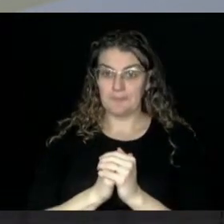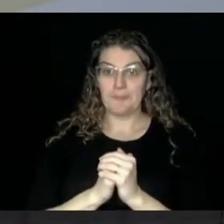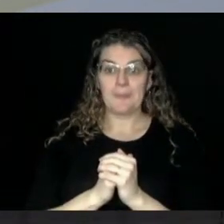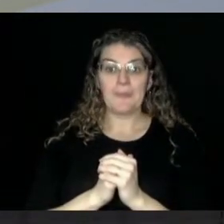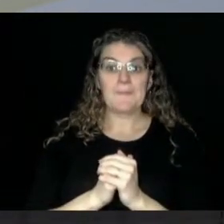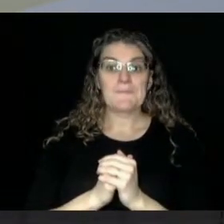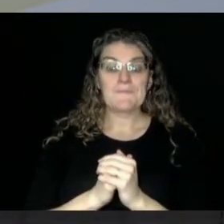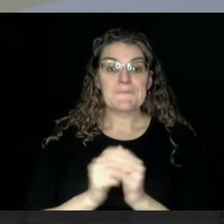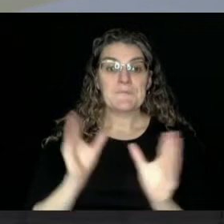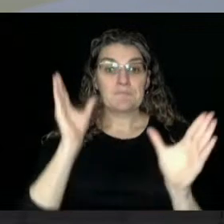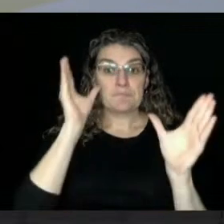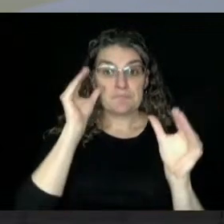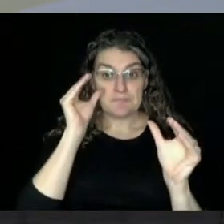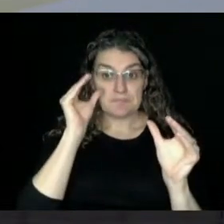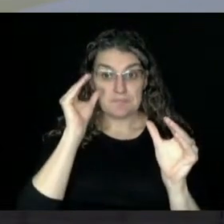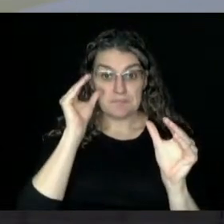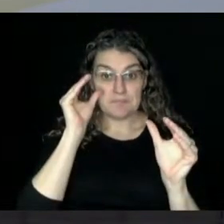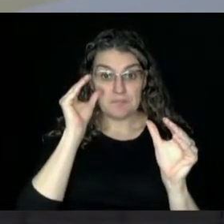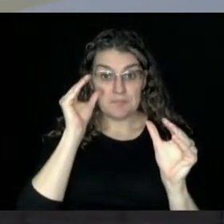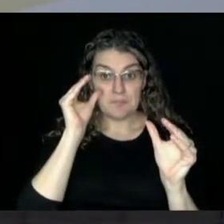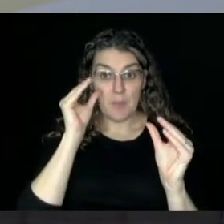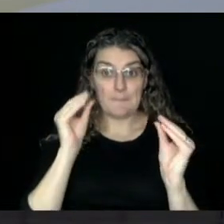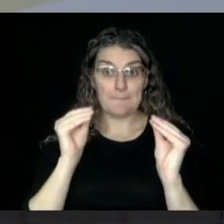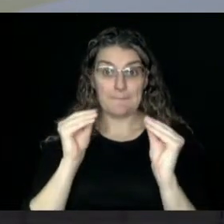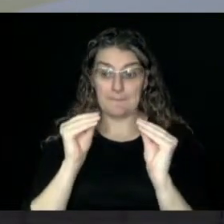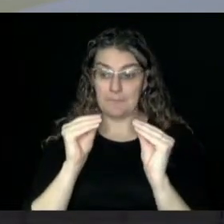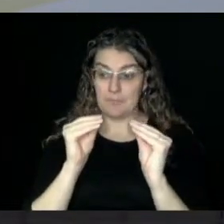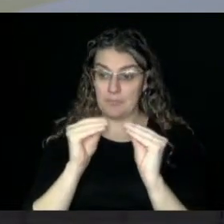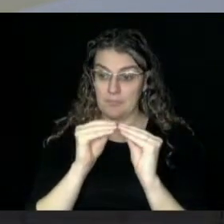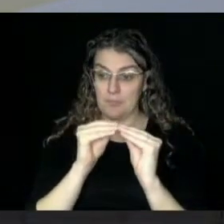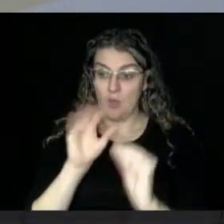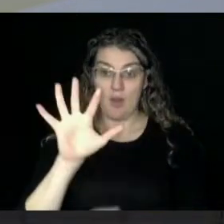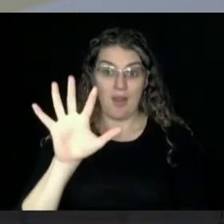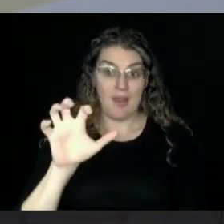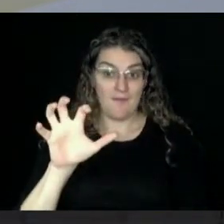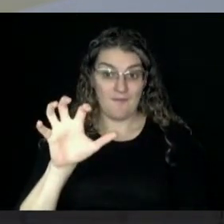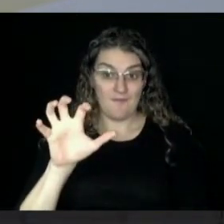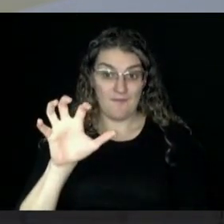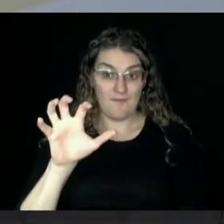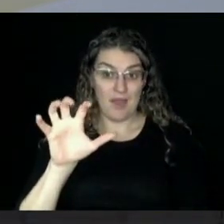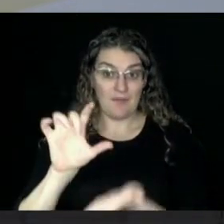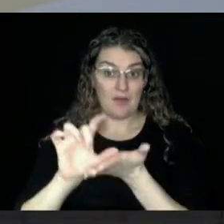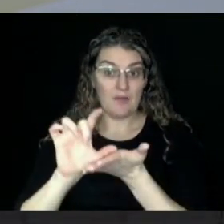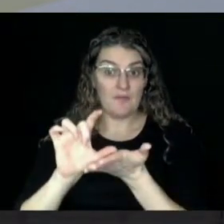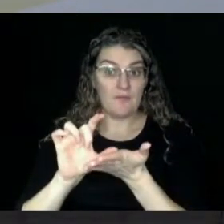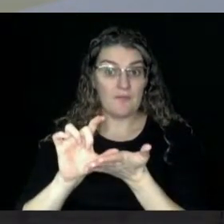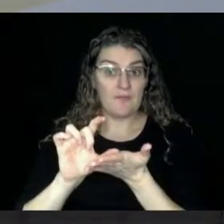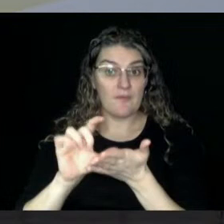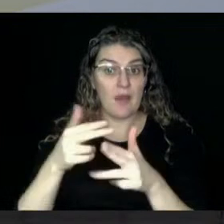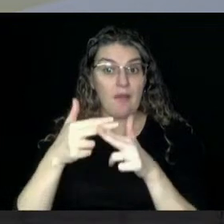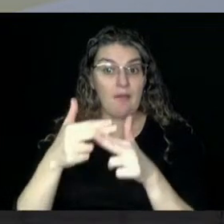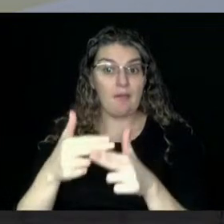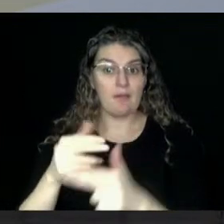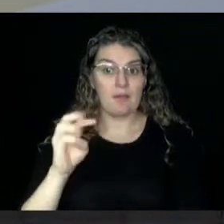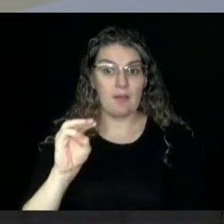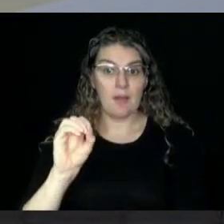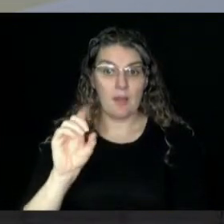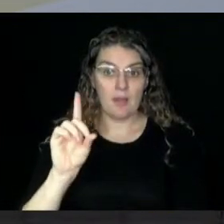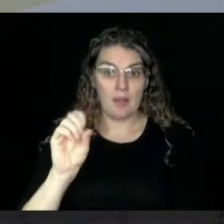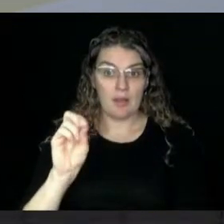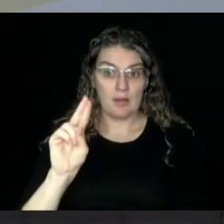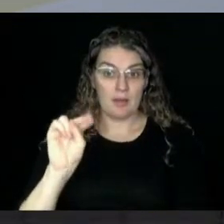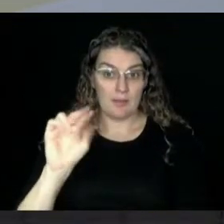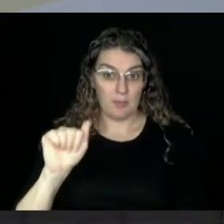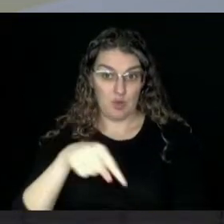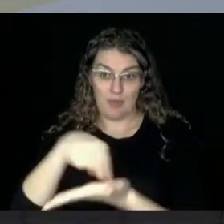and we did receive, will receive our 500 doses of Moderna vaccine this week.